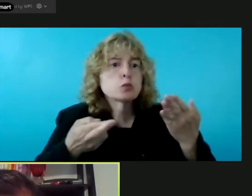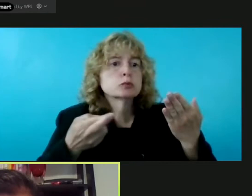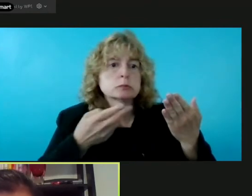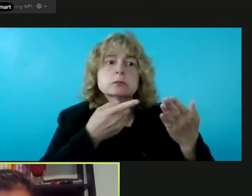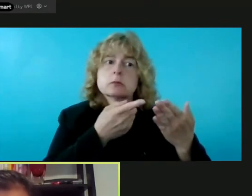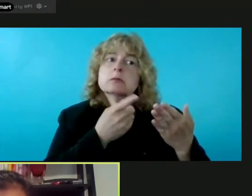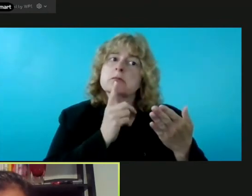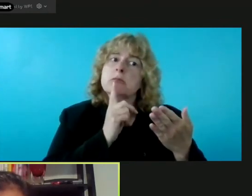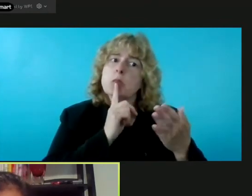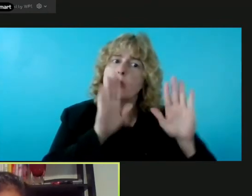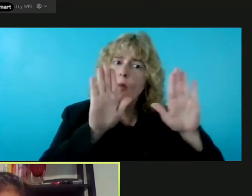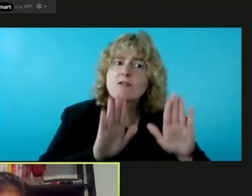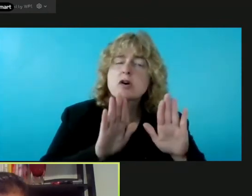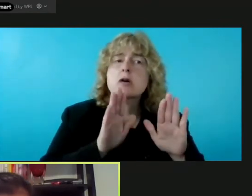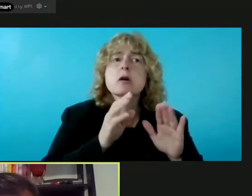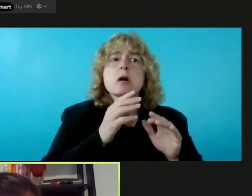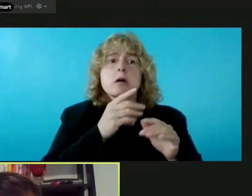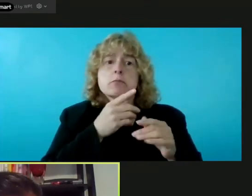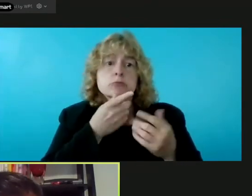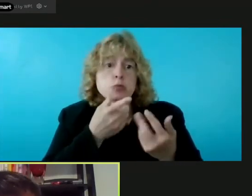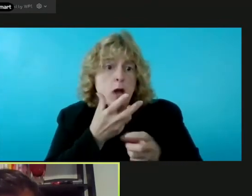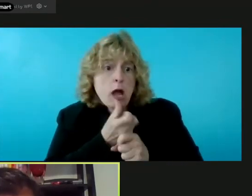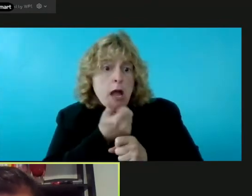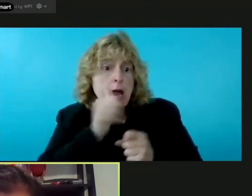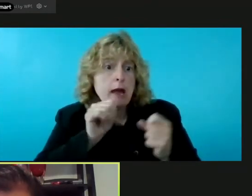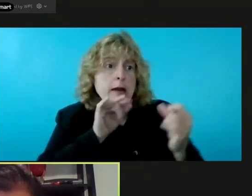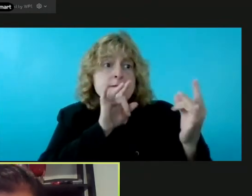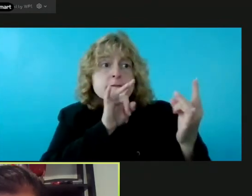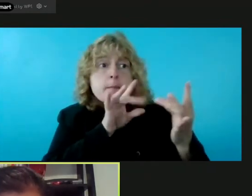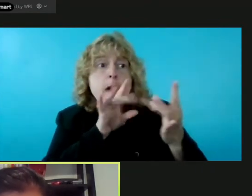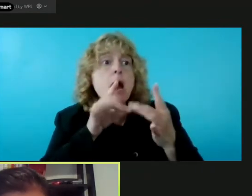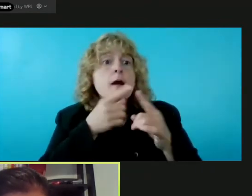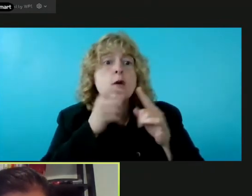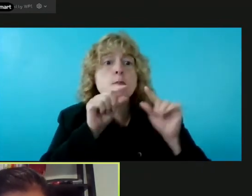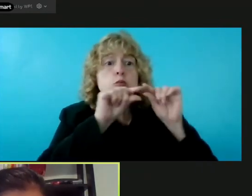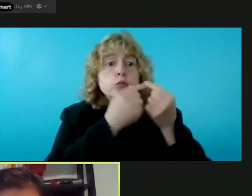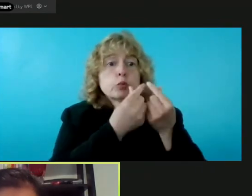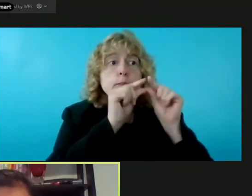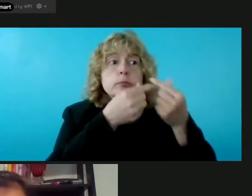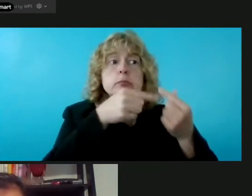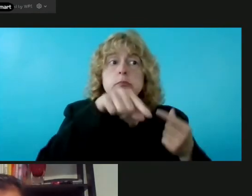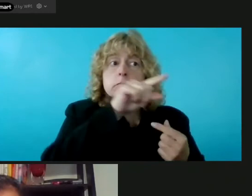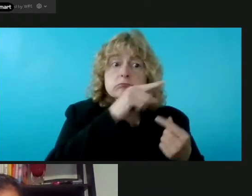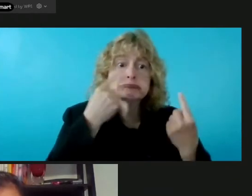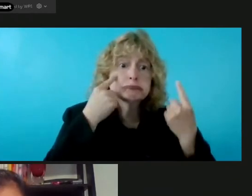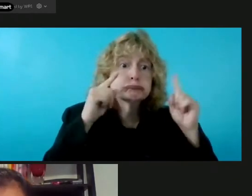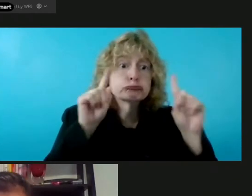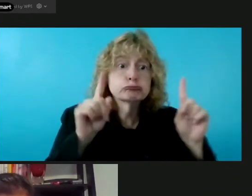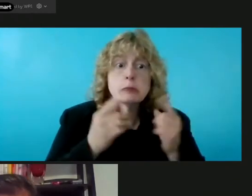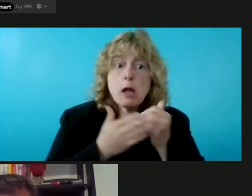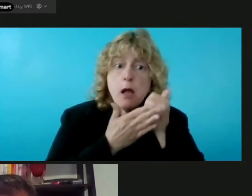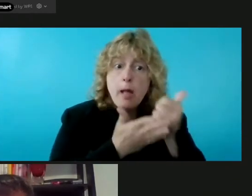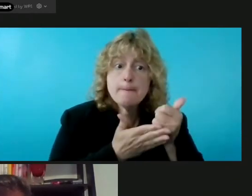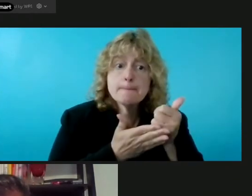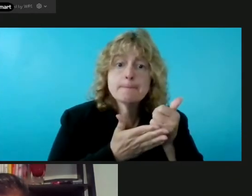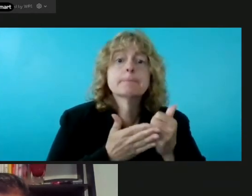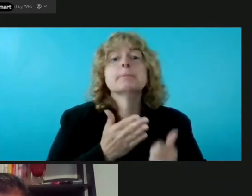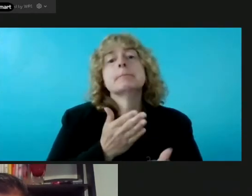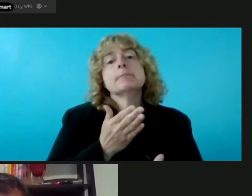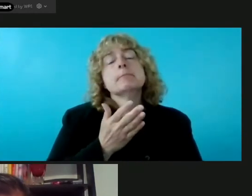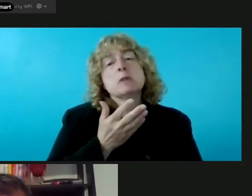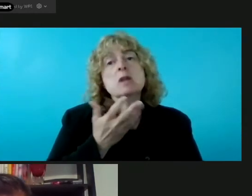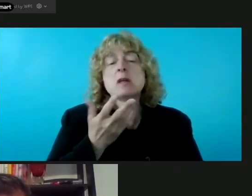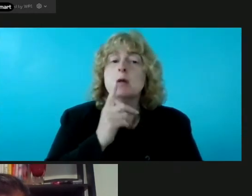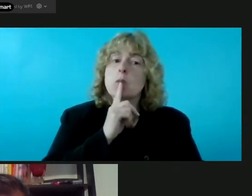who've used them, and kind of, talk to us a little bit about their effectiveness? So obviously this is sort of